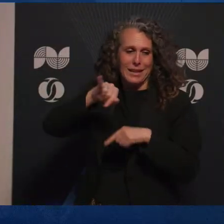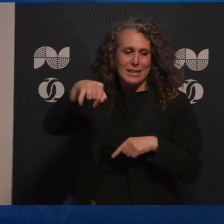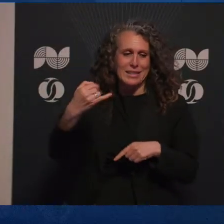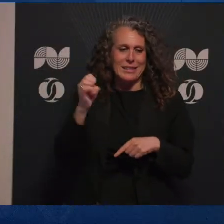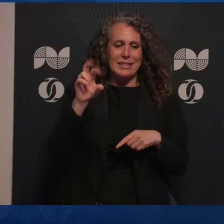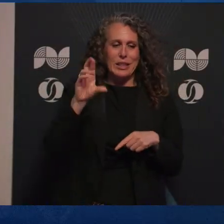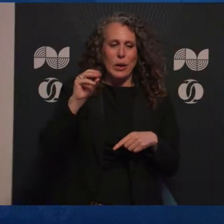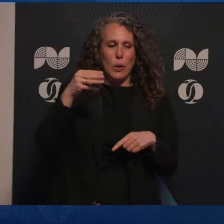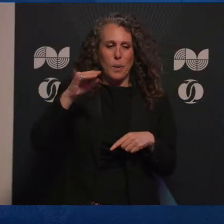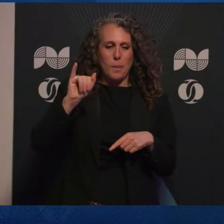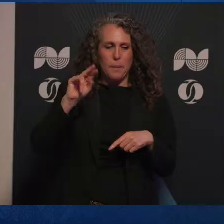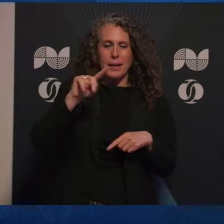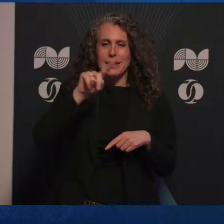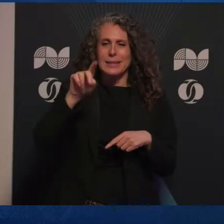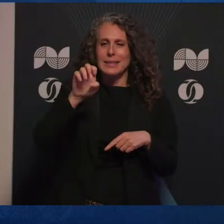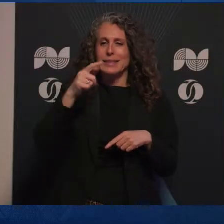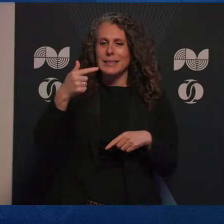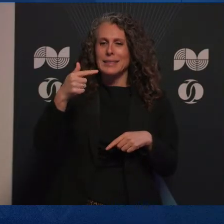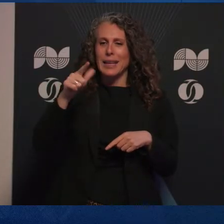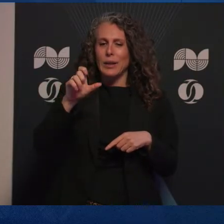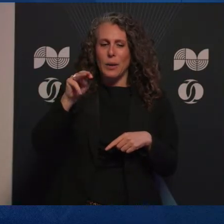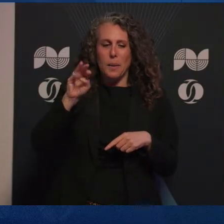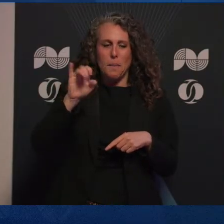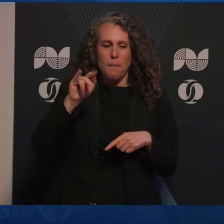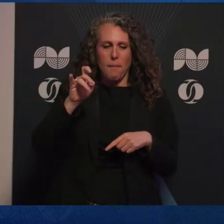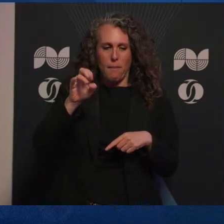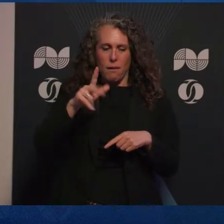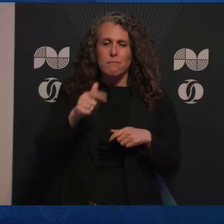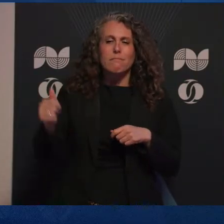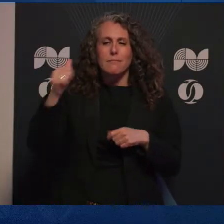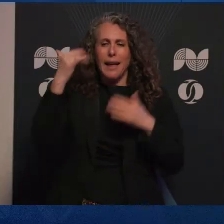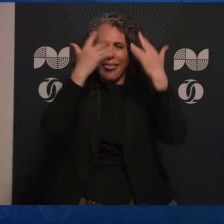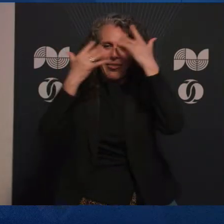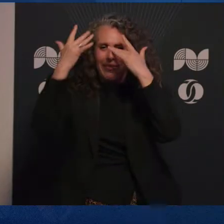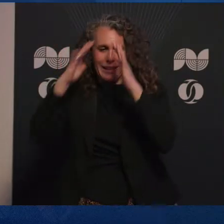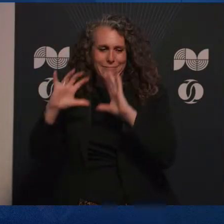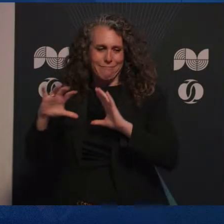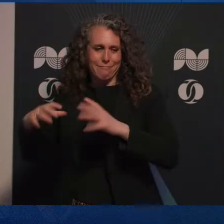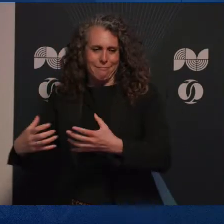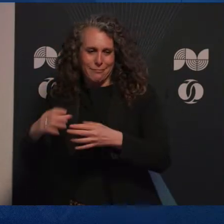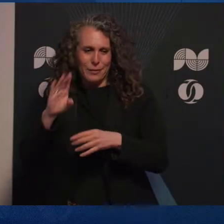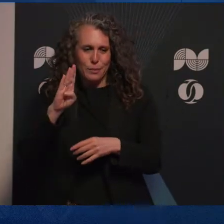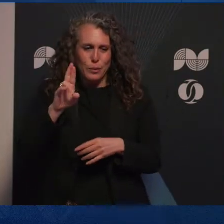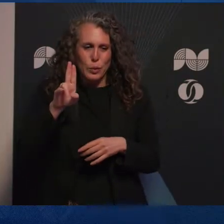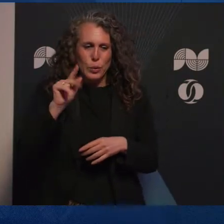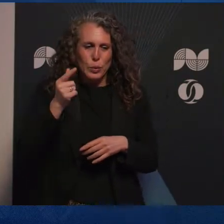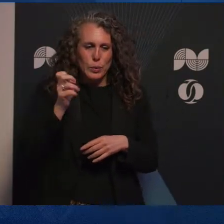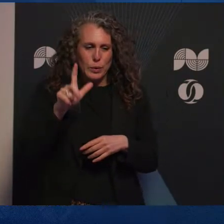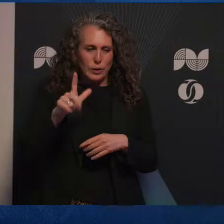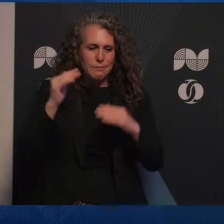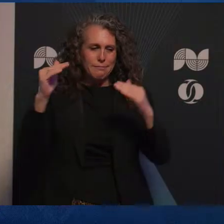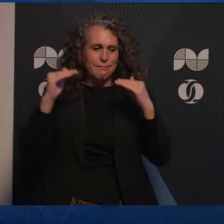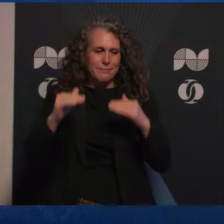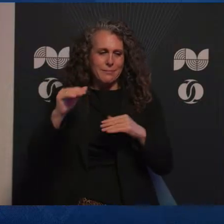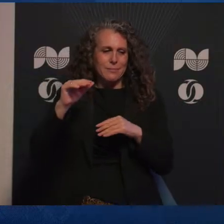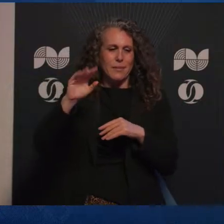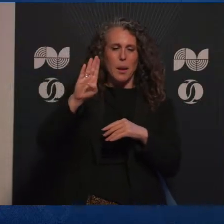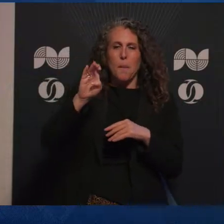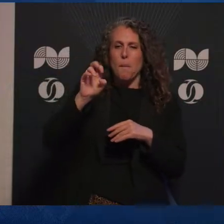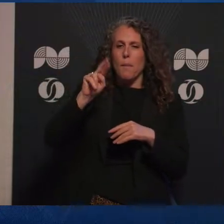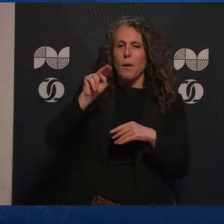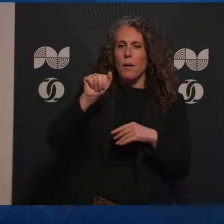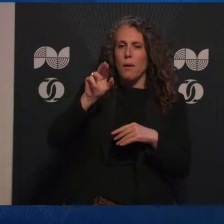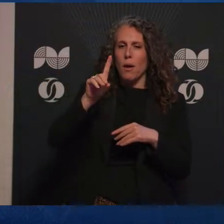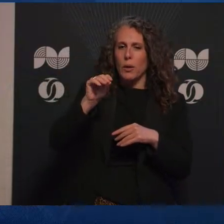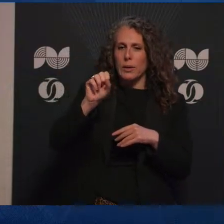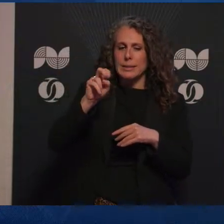of Bruegel, the Brussels-based economic think tank. Next to him is Mr. Bernardo Sistini, who's chairman and CEO of the